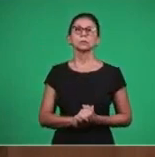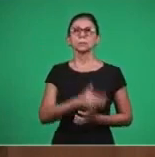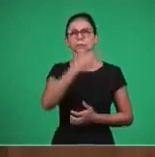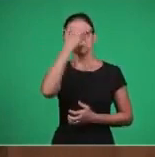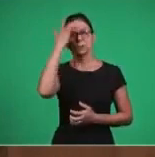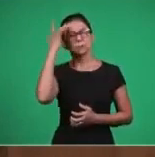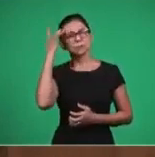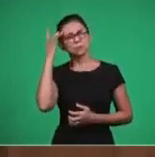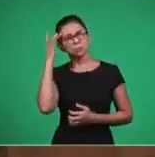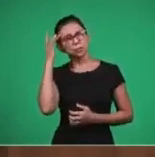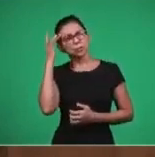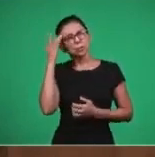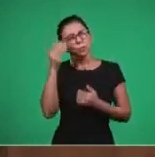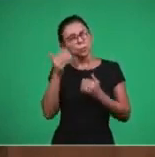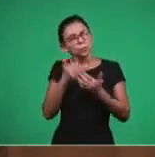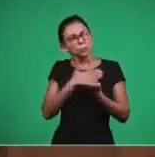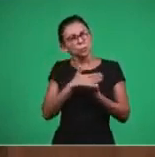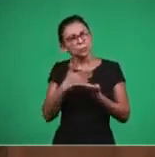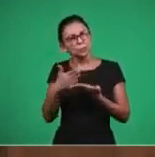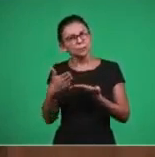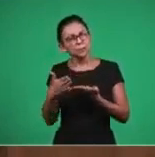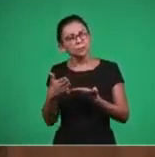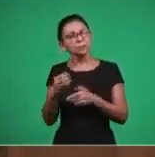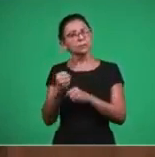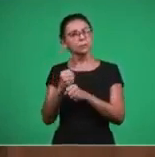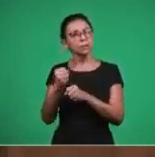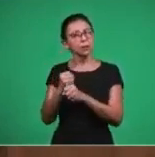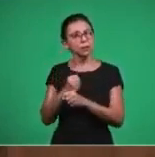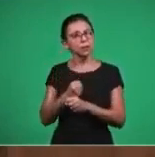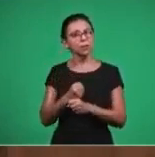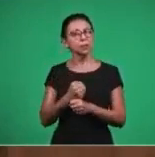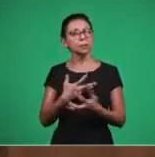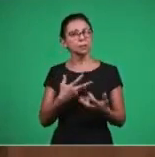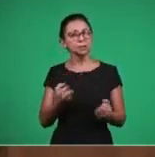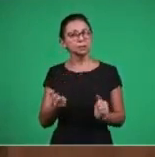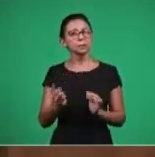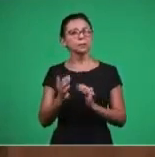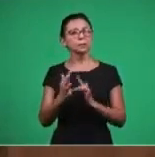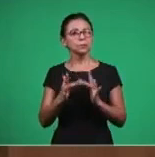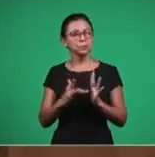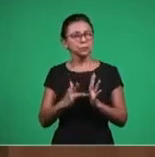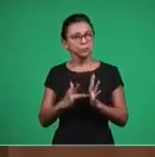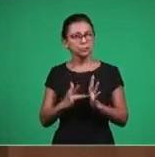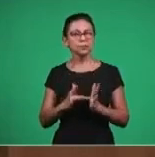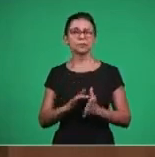especially for the new converts. And we had the testimony of that brother there,